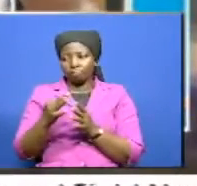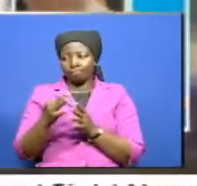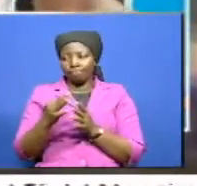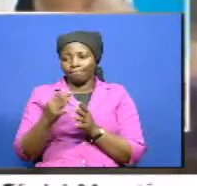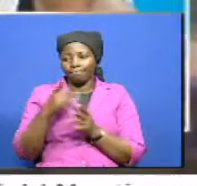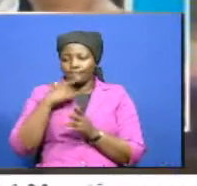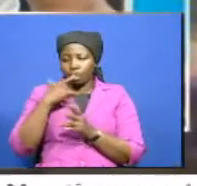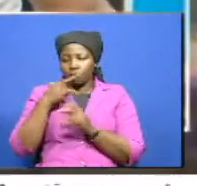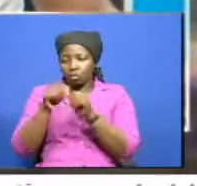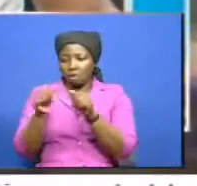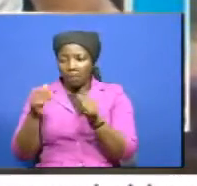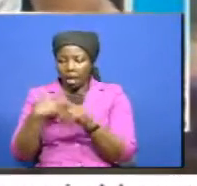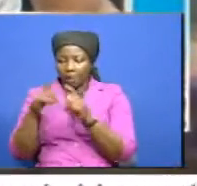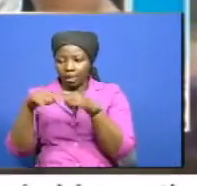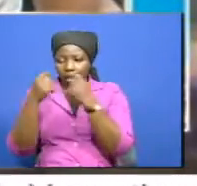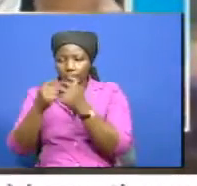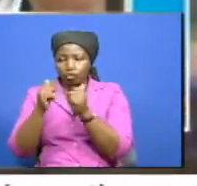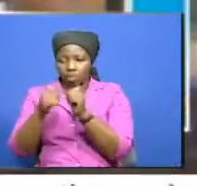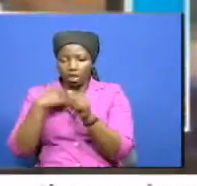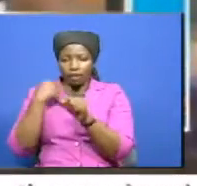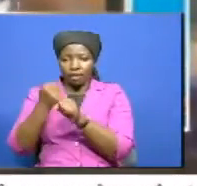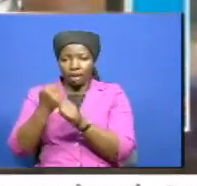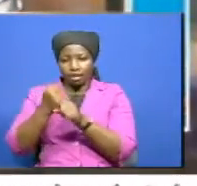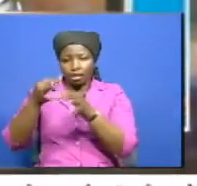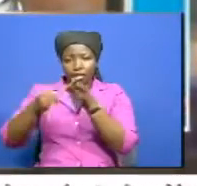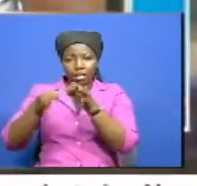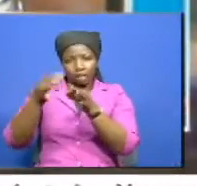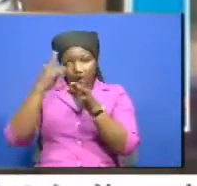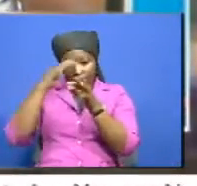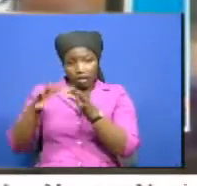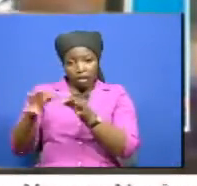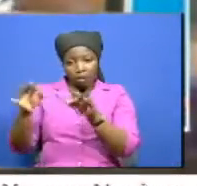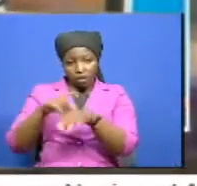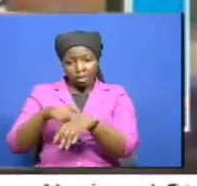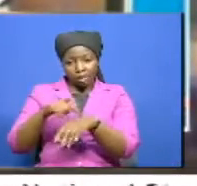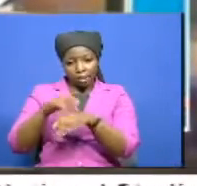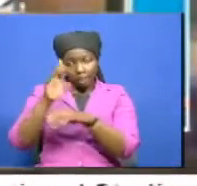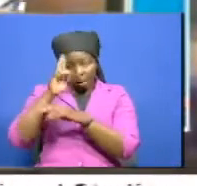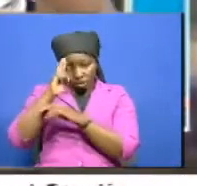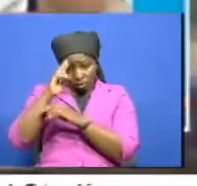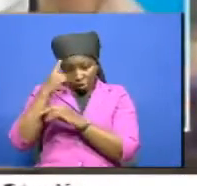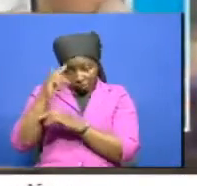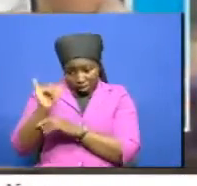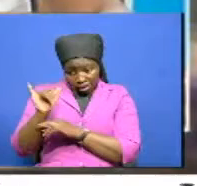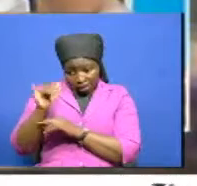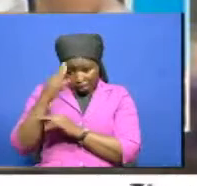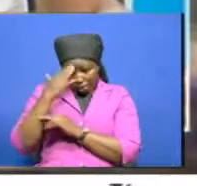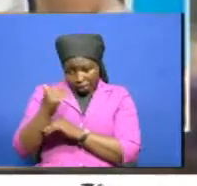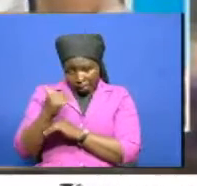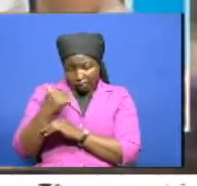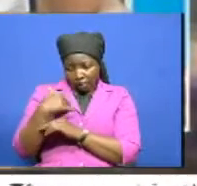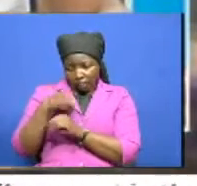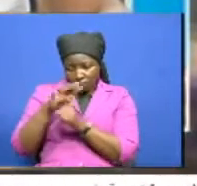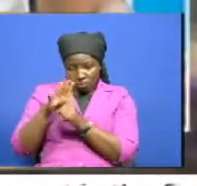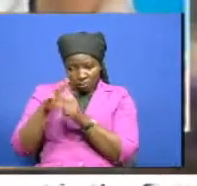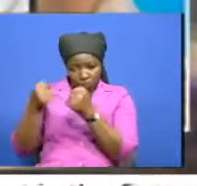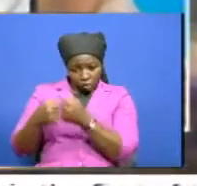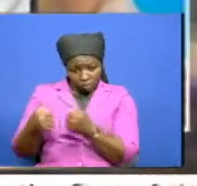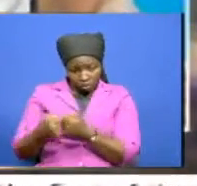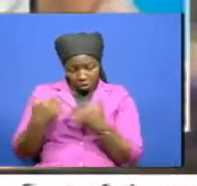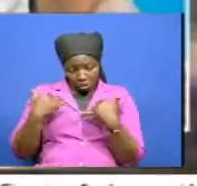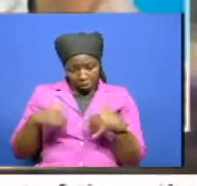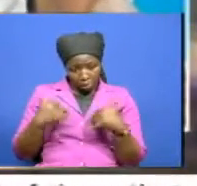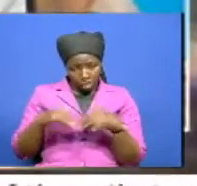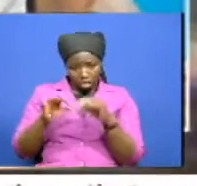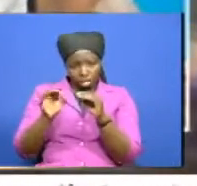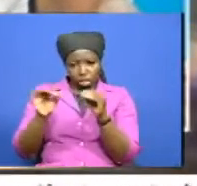have done us justice for the longest time. And the reason for that also is because they do not have too many tournaments to play. Uh-huh. All right? So